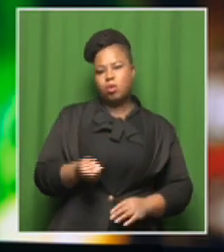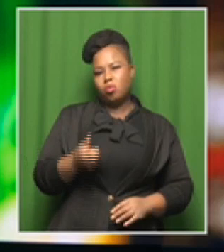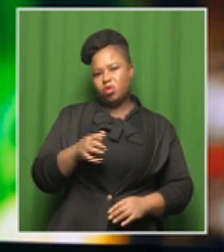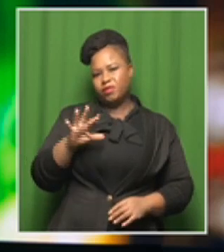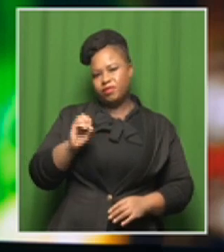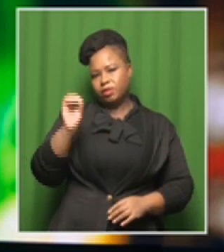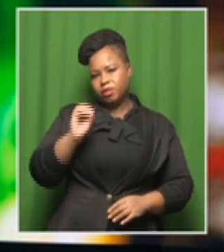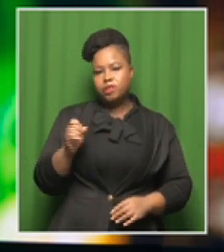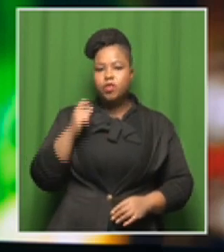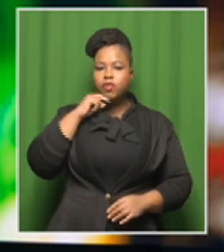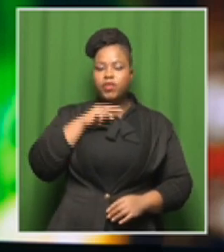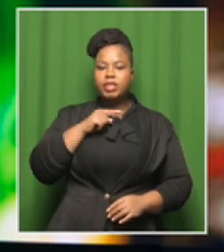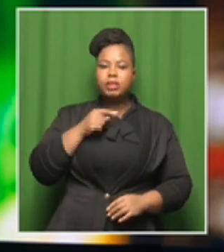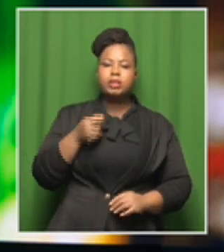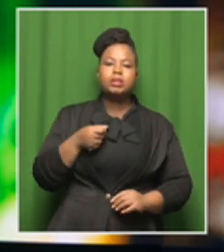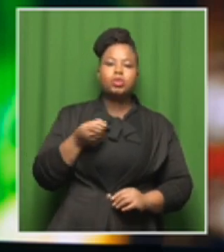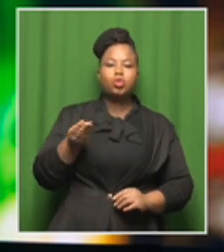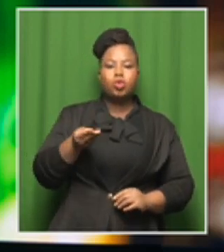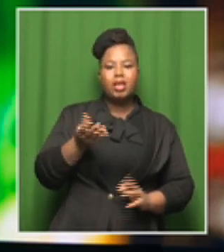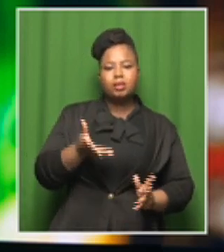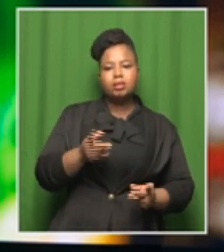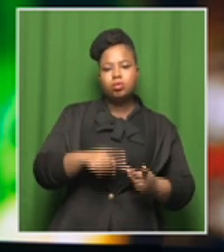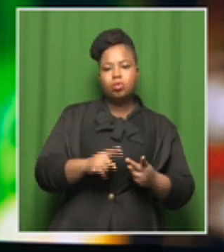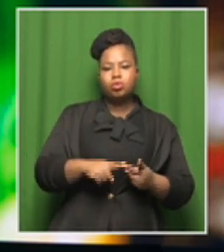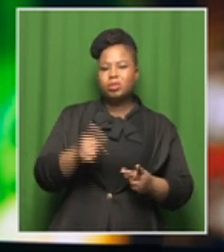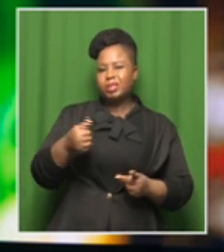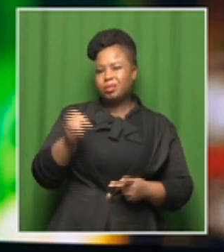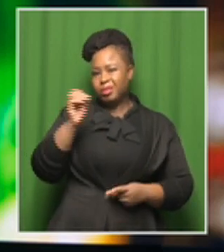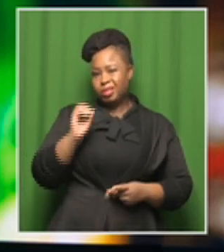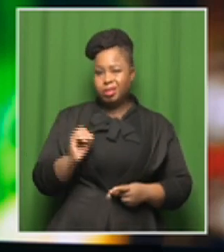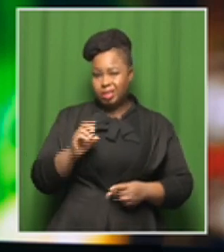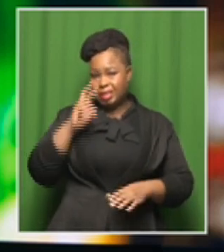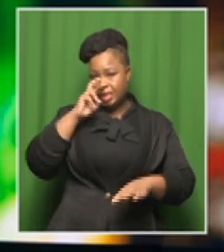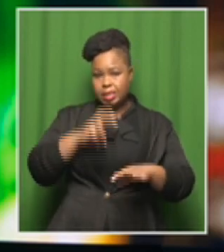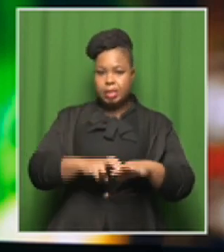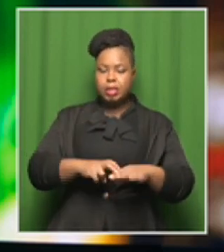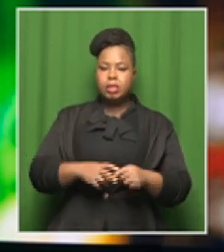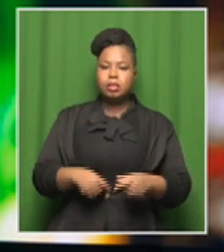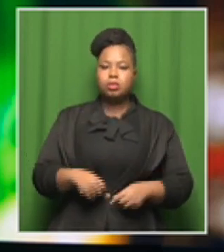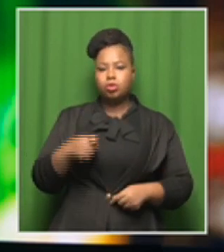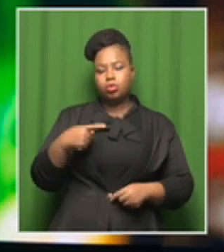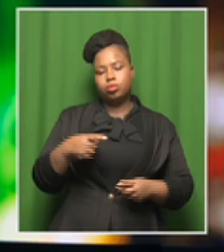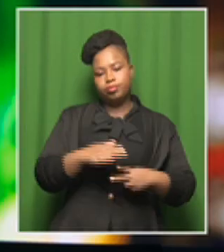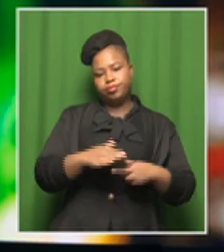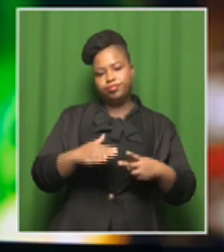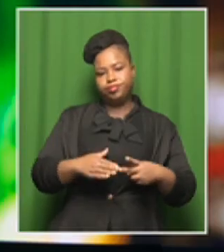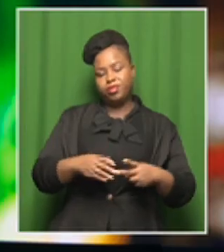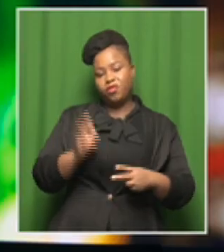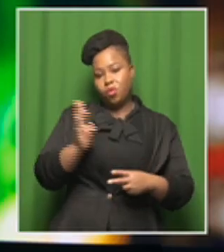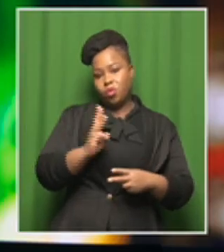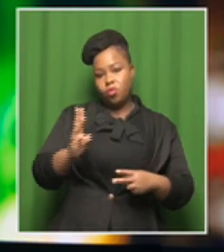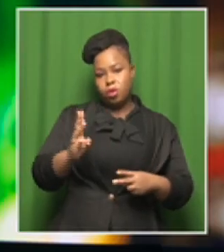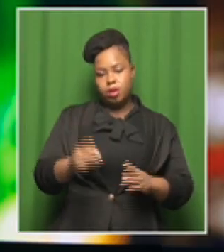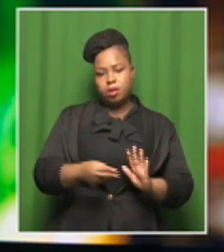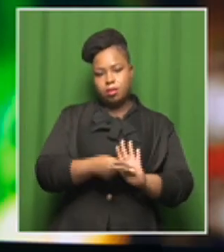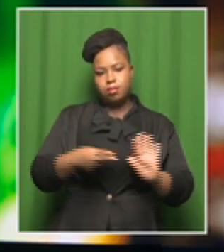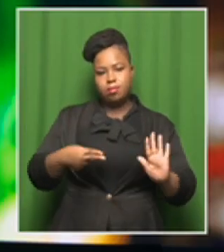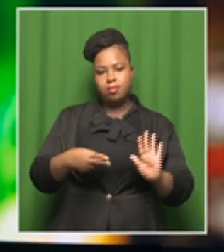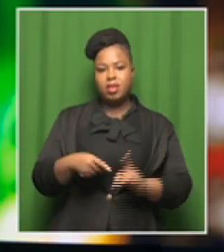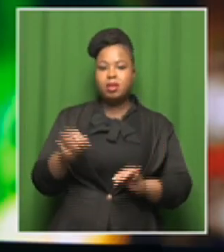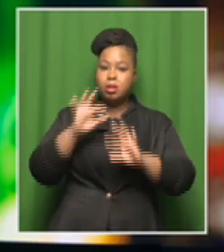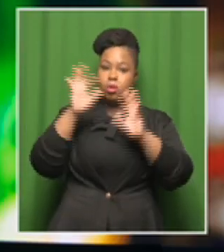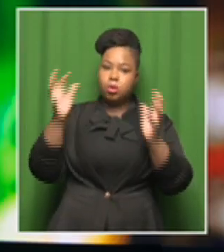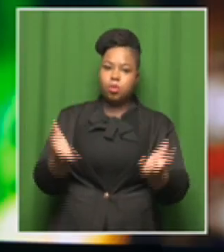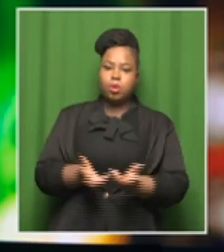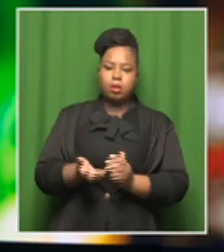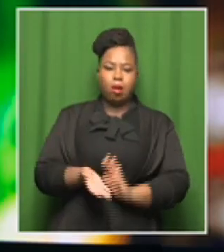for artificial sweeteners, and almost 60% required at least one of the two warning labels. Now, globally, there's been